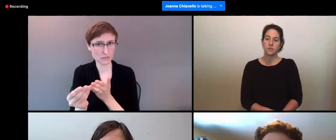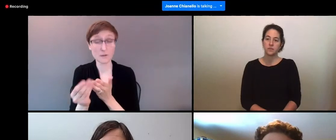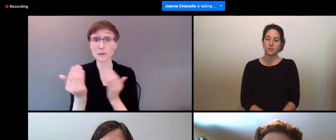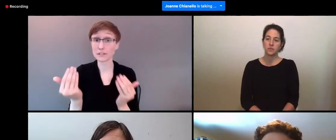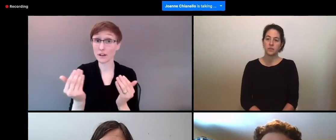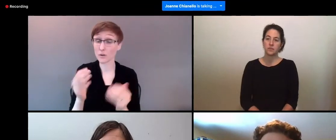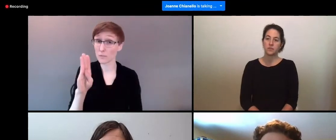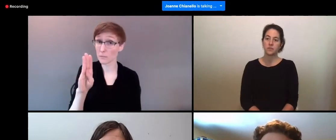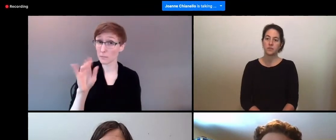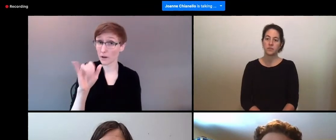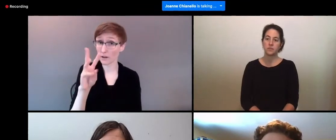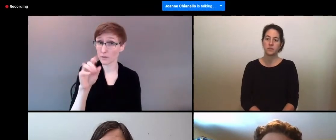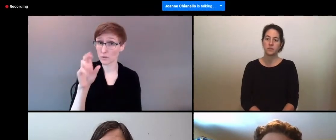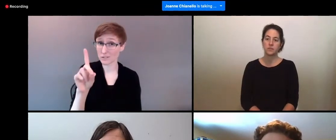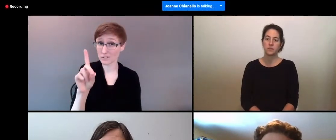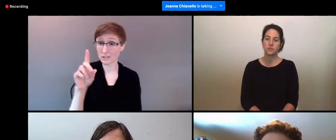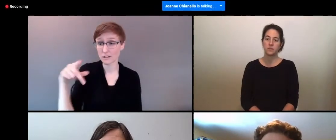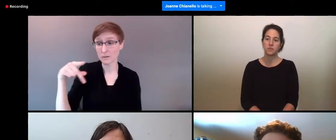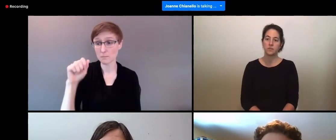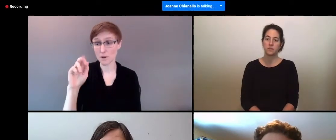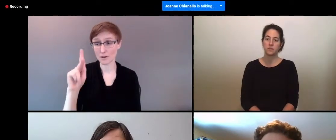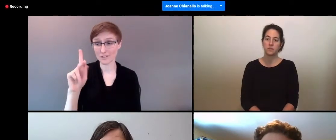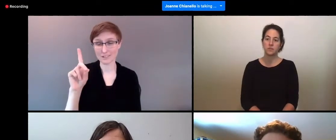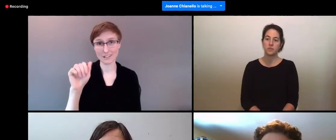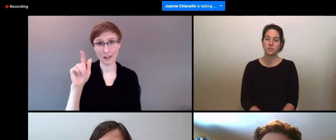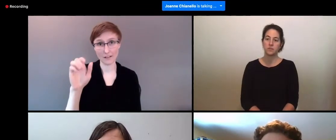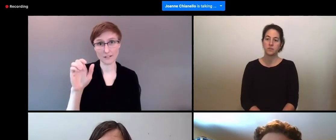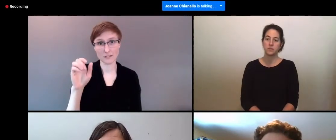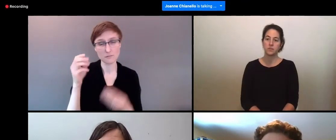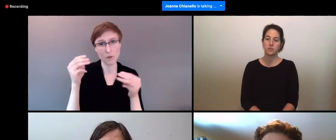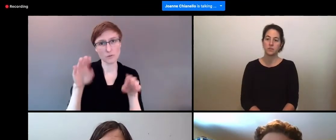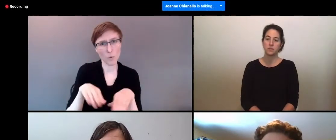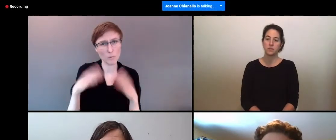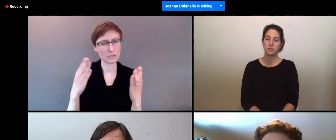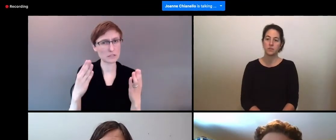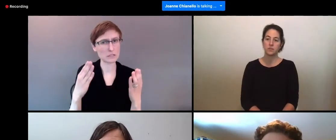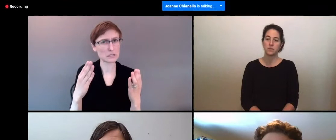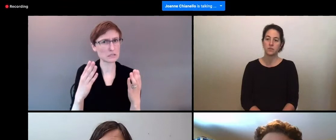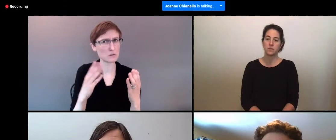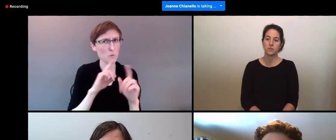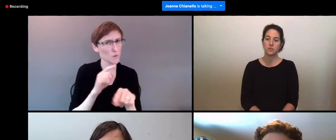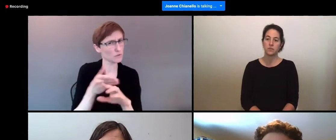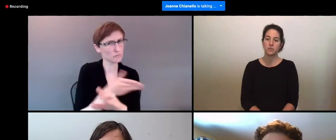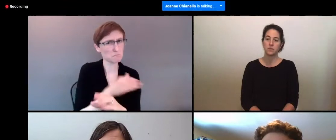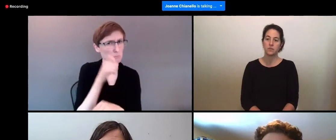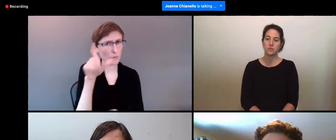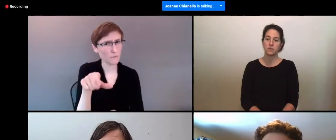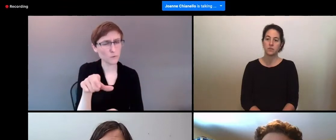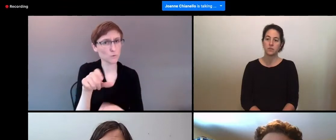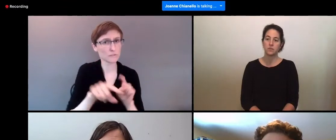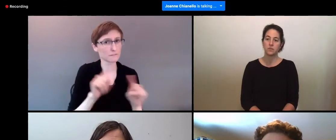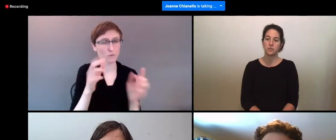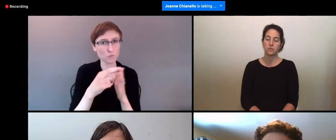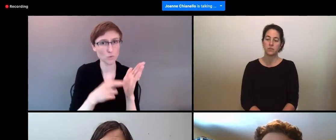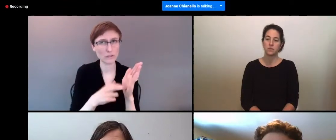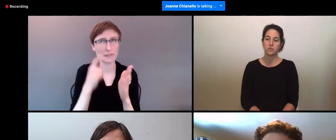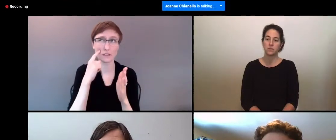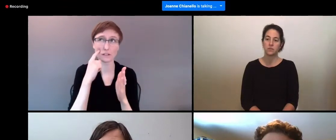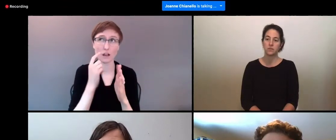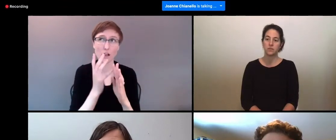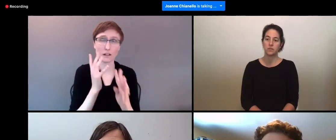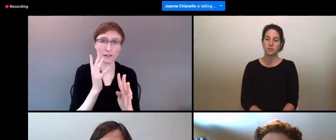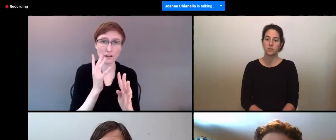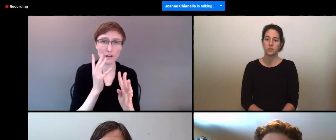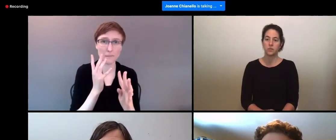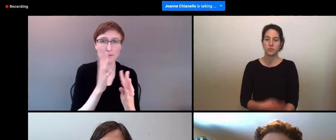opening, where you don't have to do that. It's just there are some rules where you have to sort of, I think, line up and go in